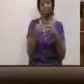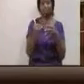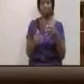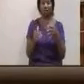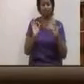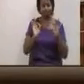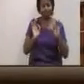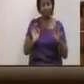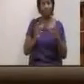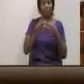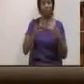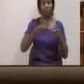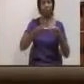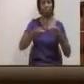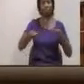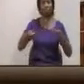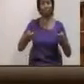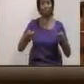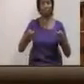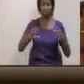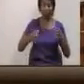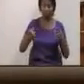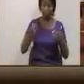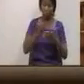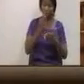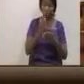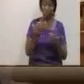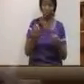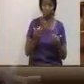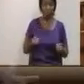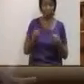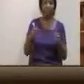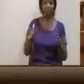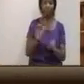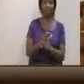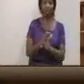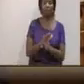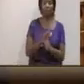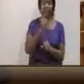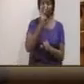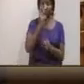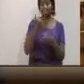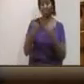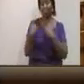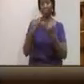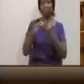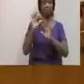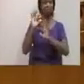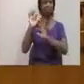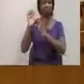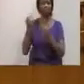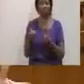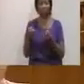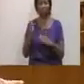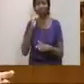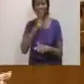in resource allocation to strengthen delivery. If we look at all the service delivery protests that are taking place around the country, if we look at